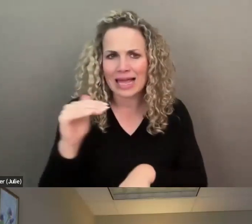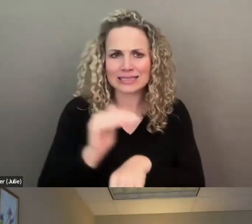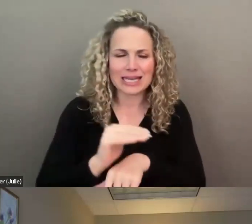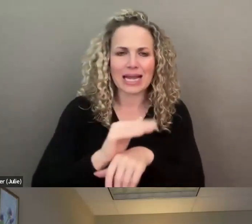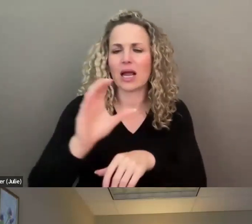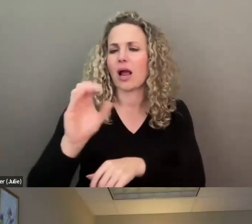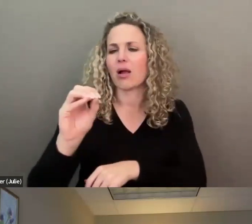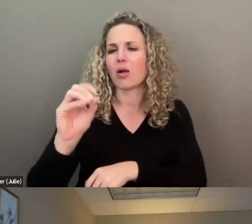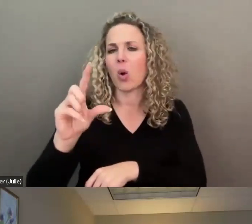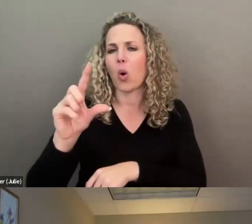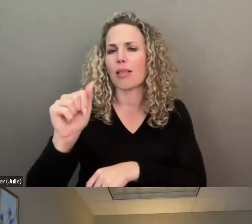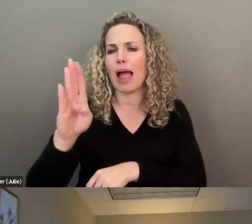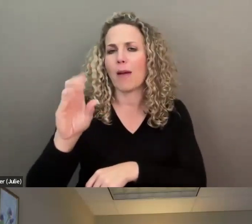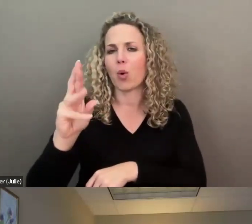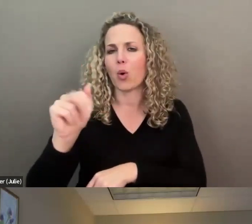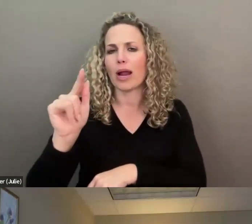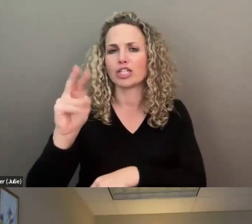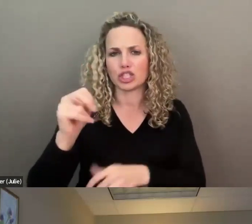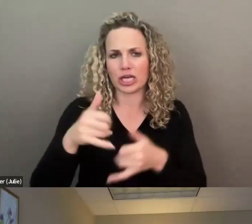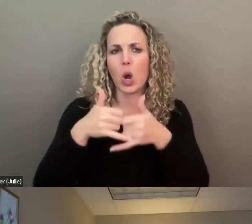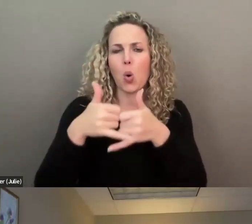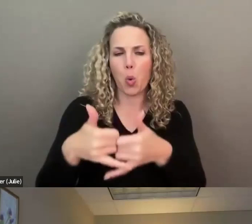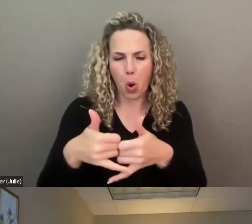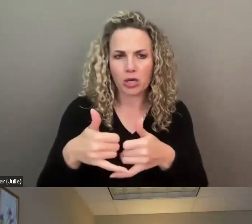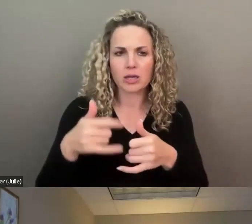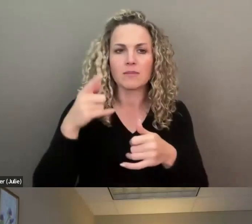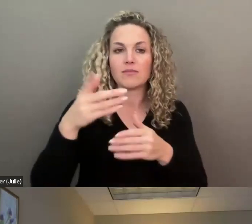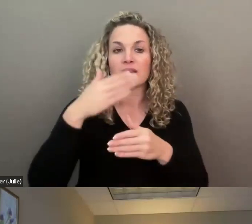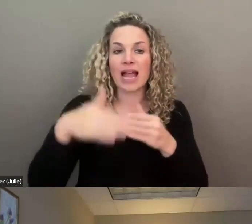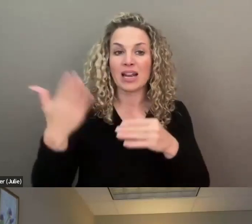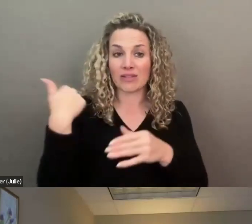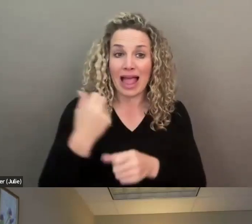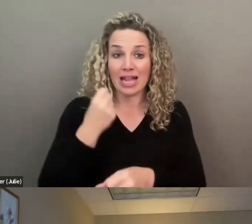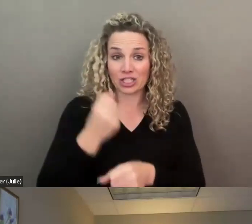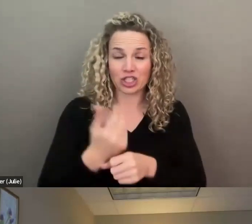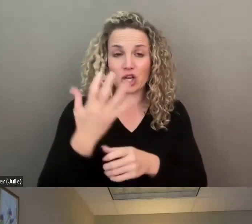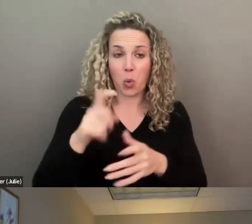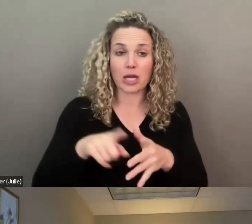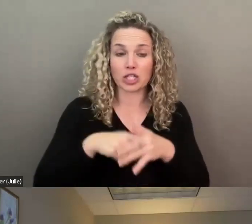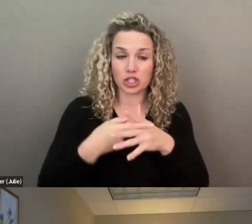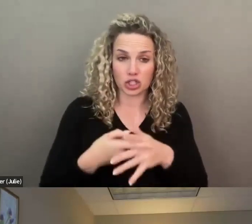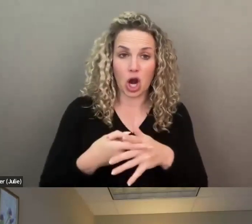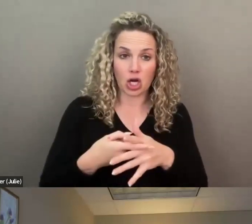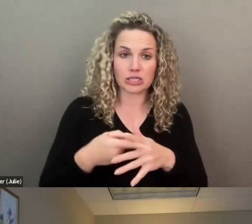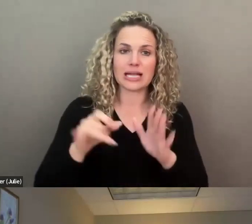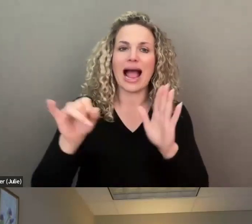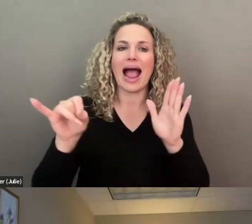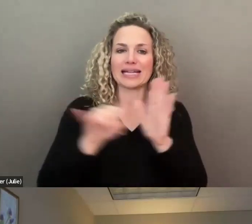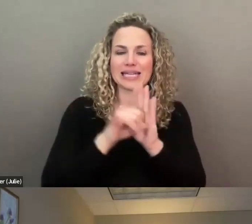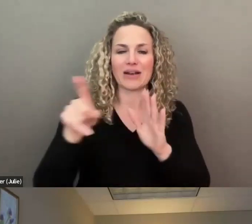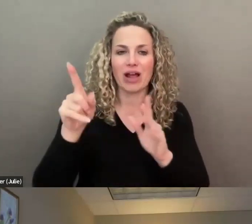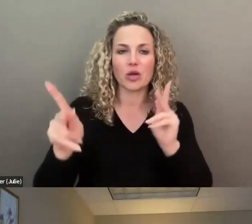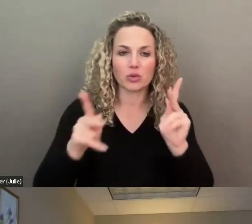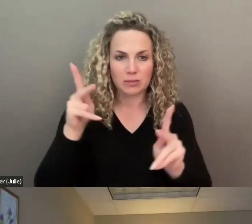collaboration award. We decided at the end of last year that we really wanted to start identifying those people